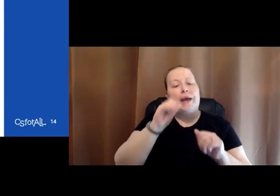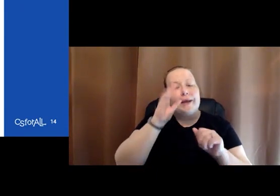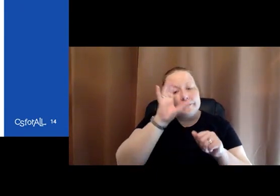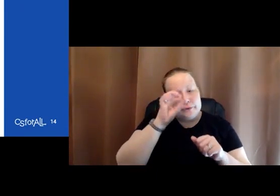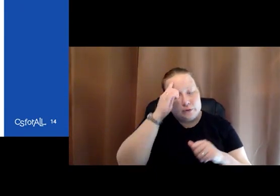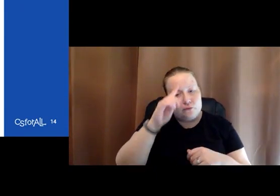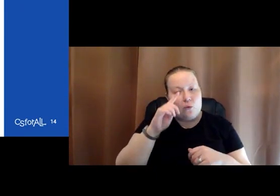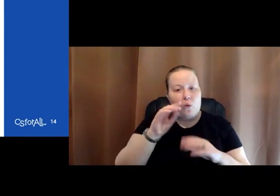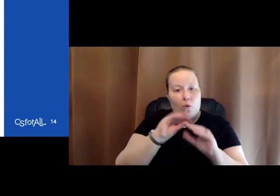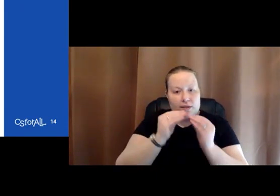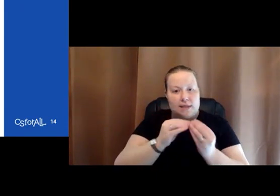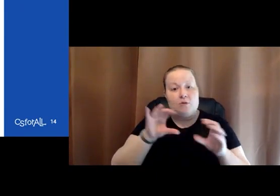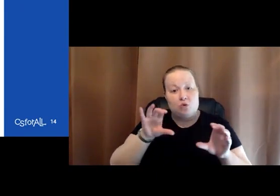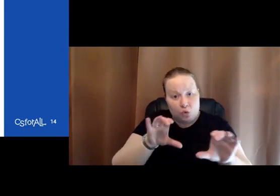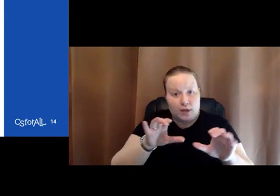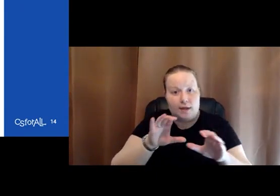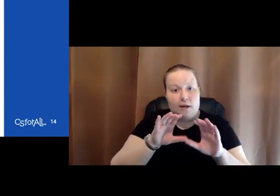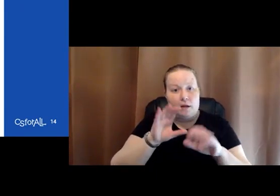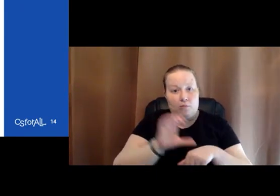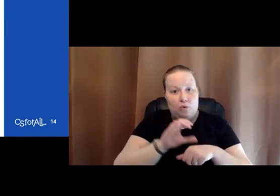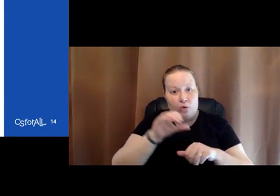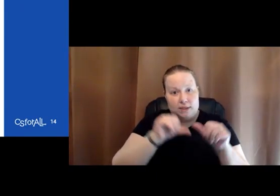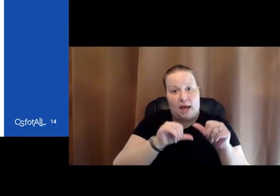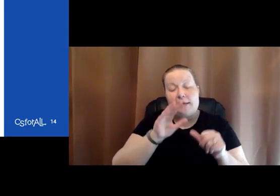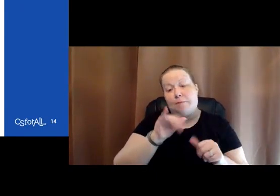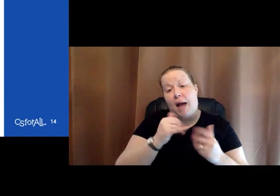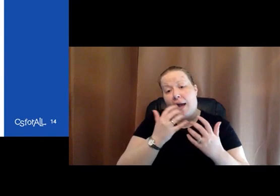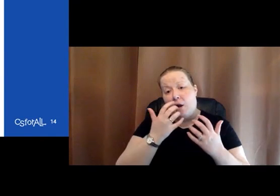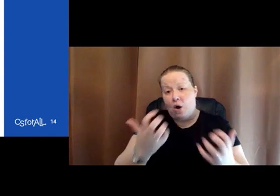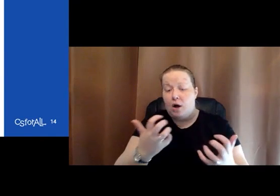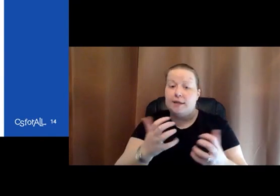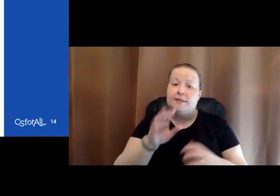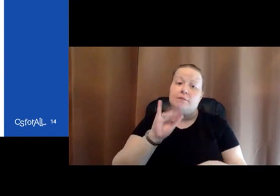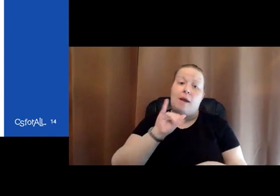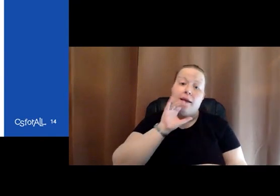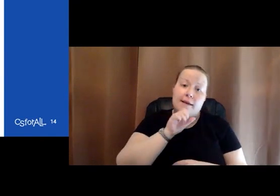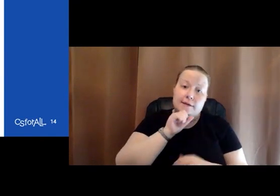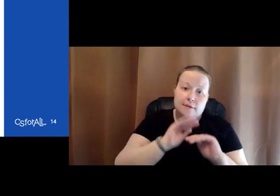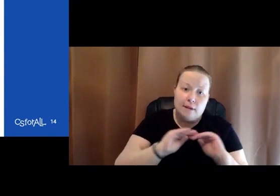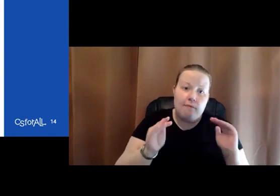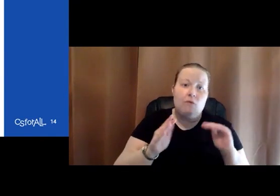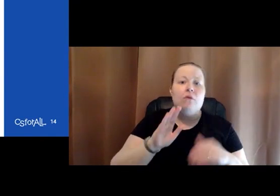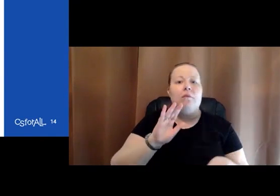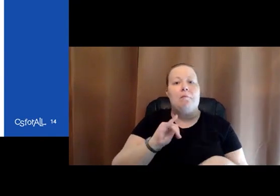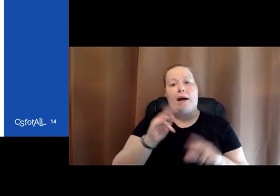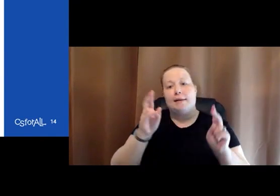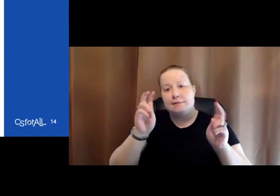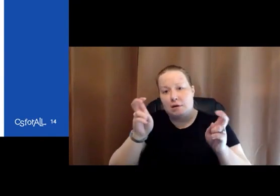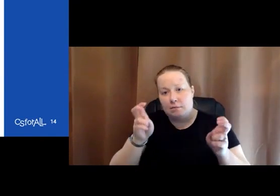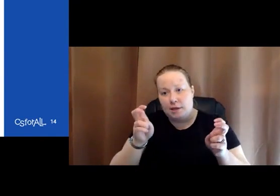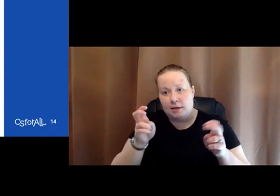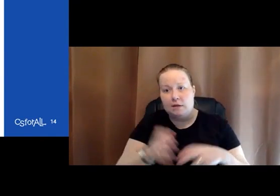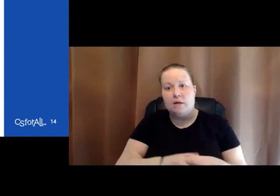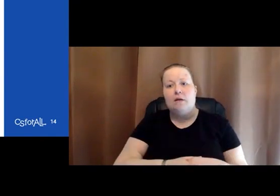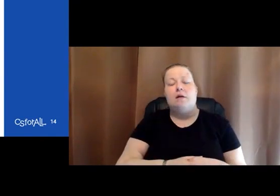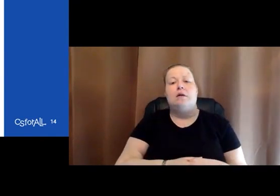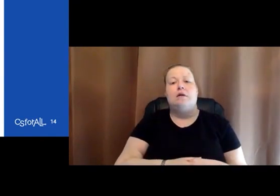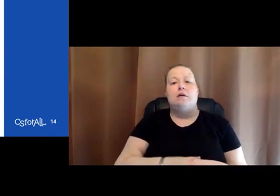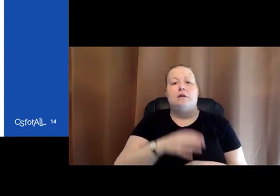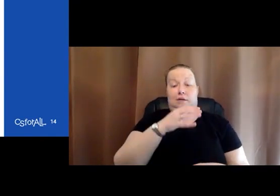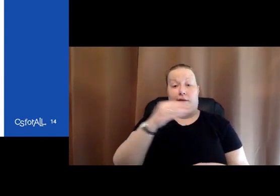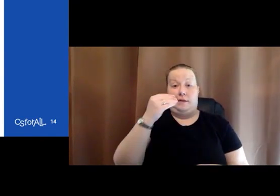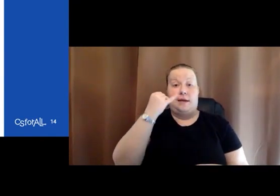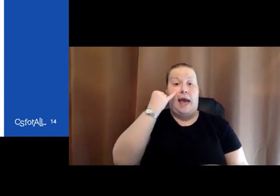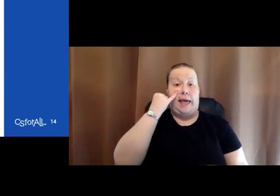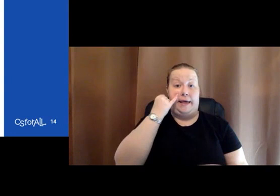science education by audience, by age level, by topic. And if they